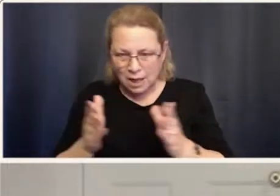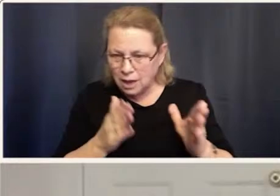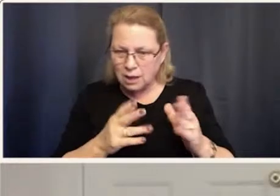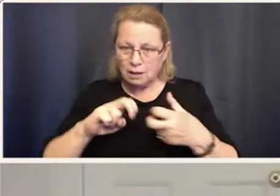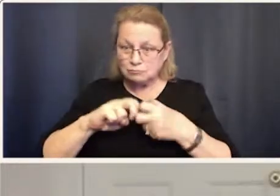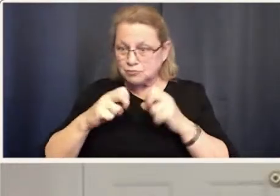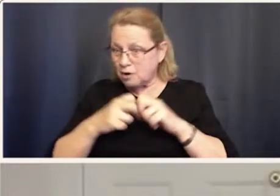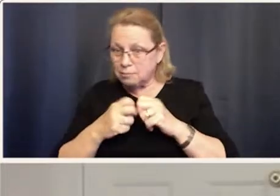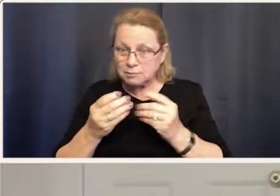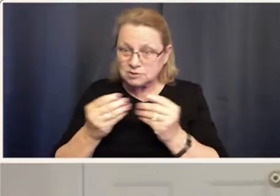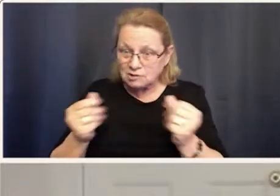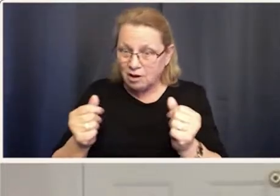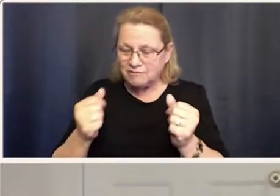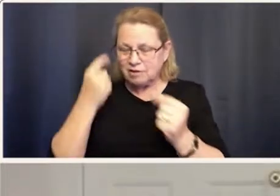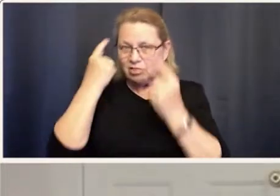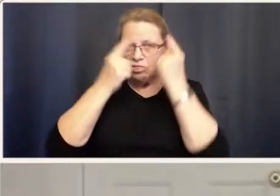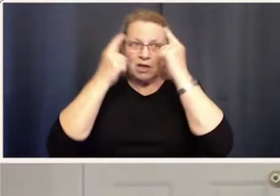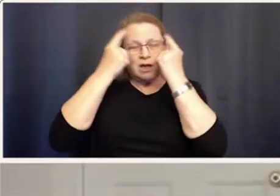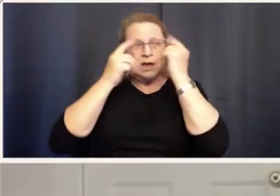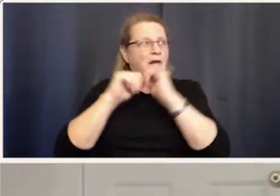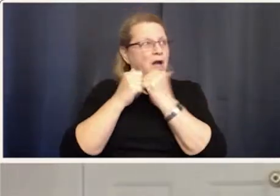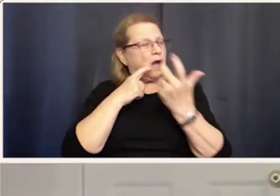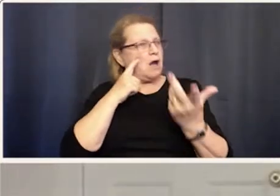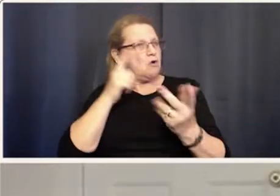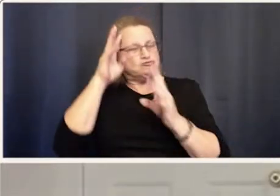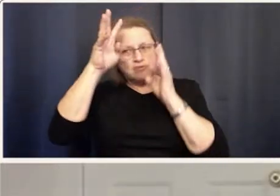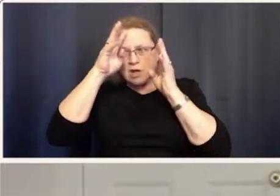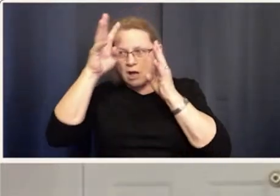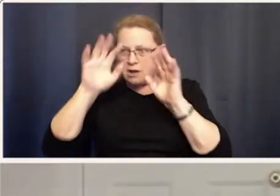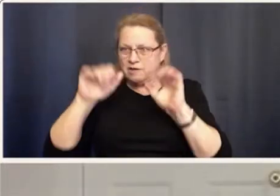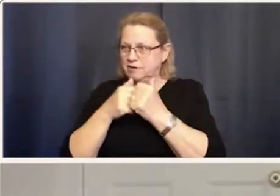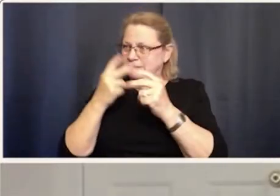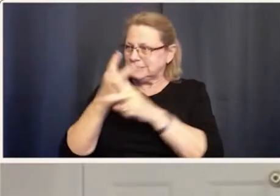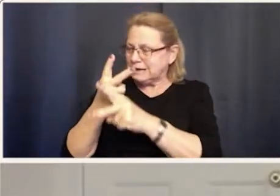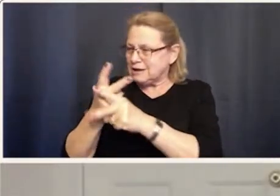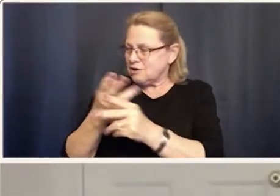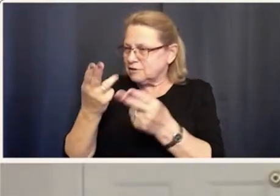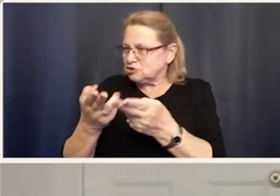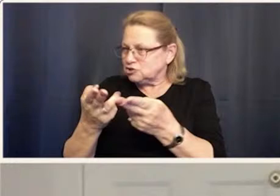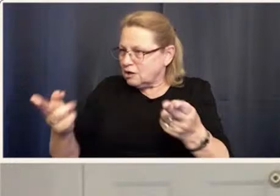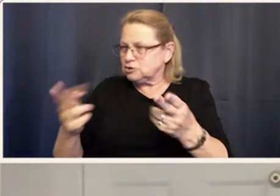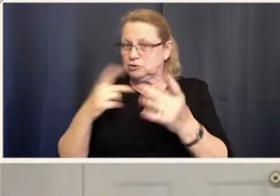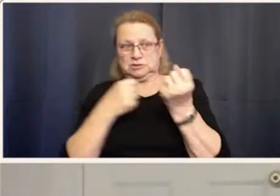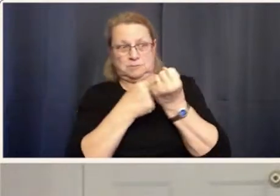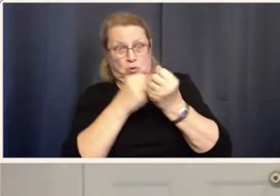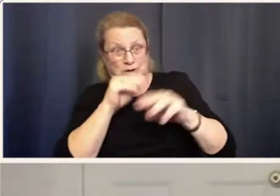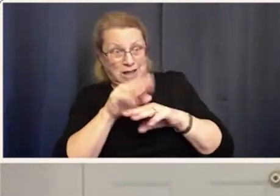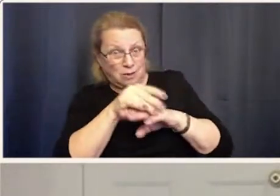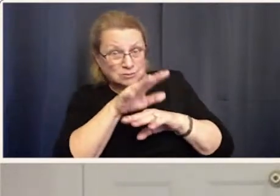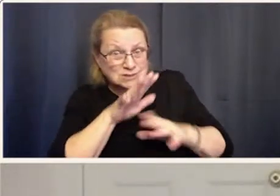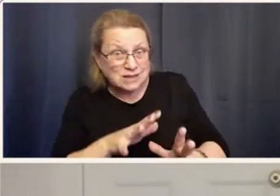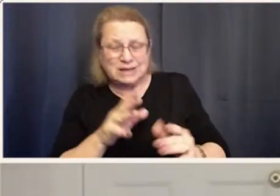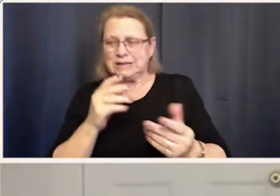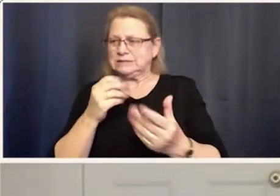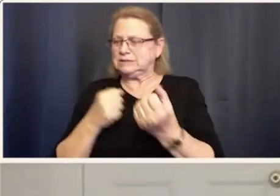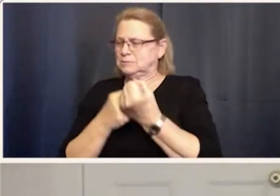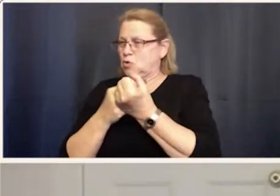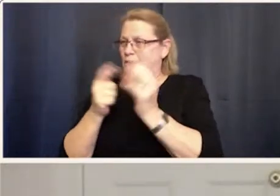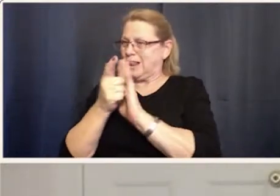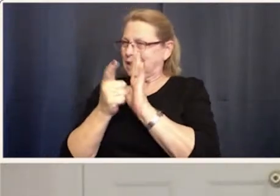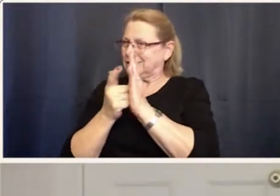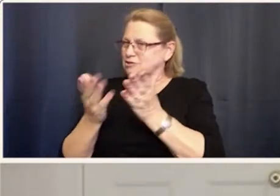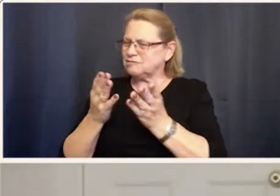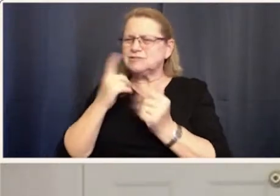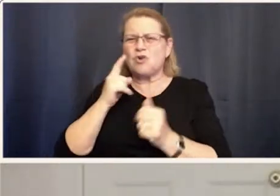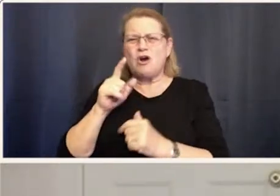problem solving, and thinking creatively how to maintain shelter, supportive counseling, and legal services for hundreds of